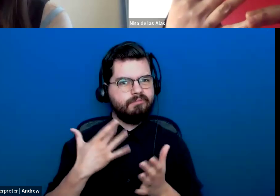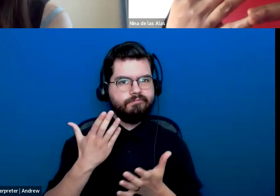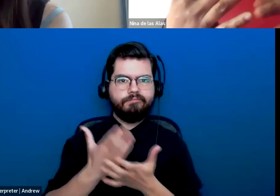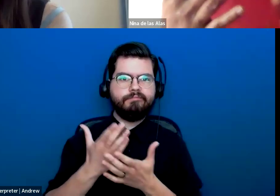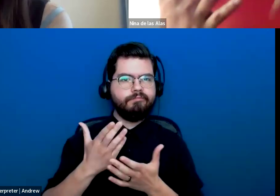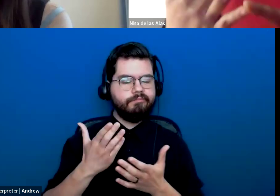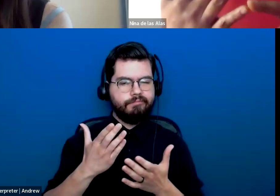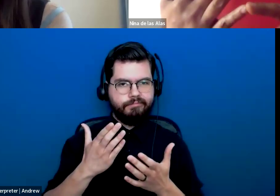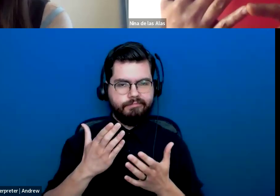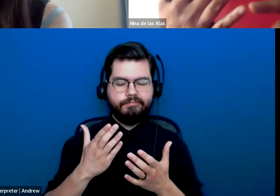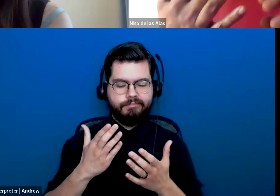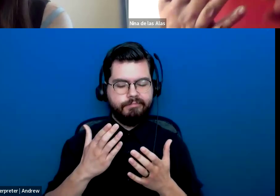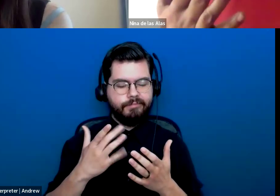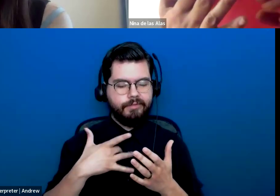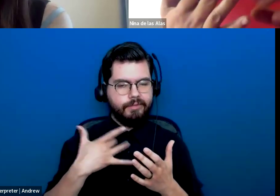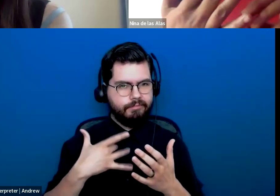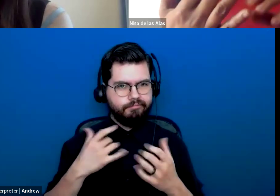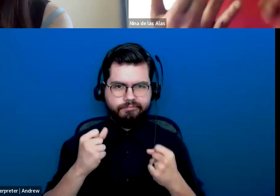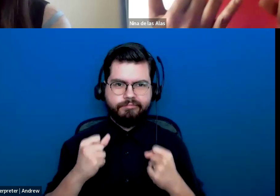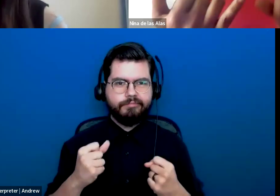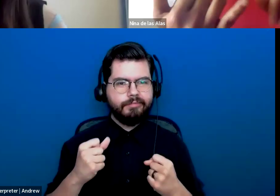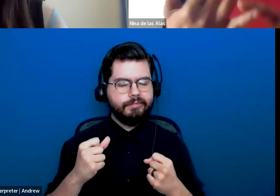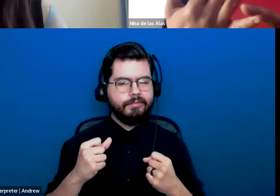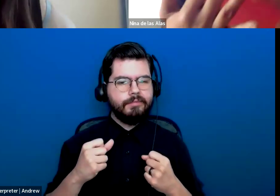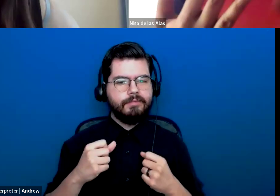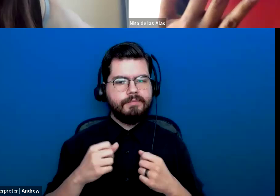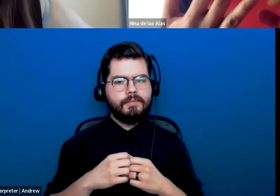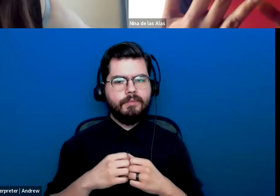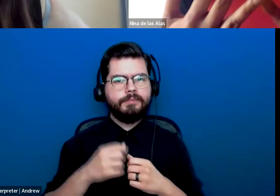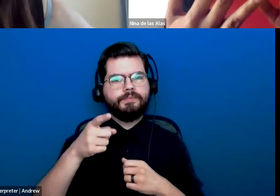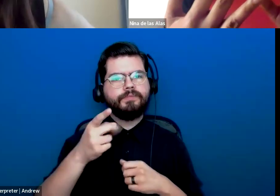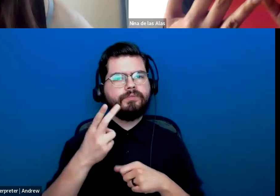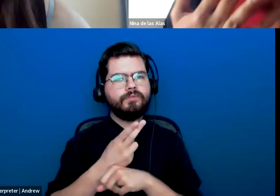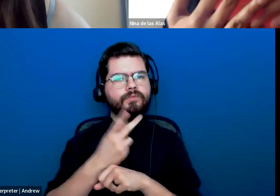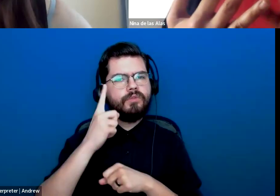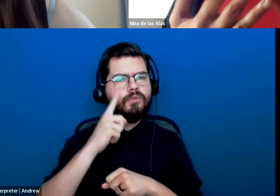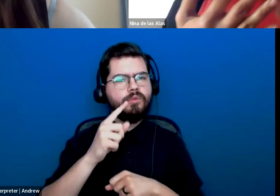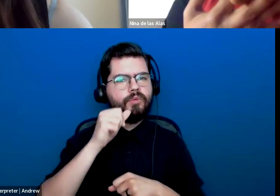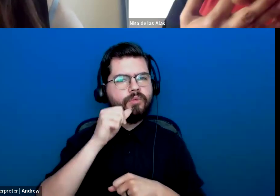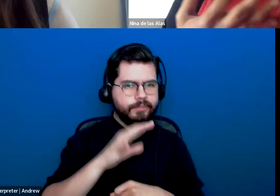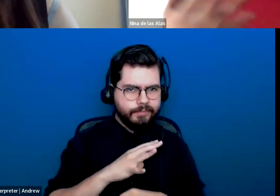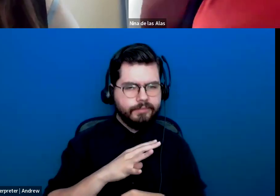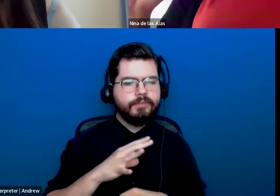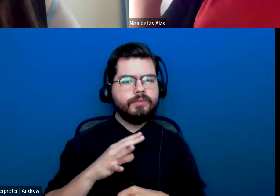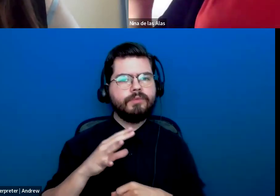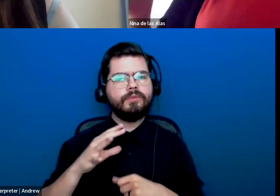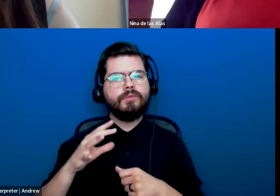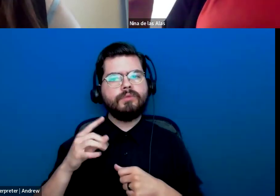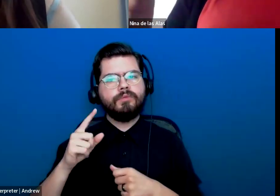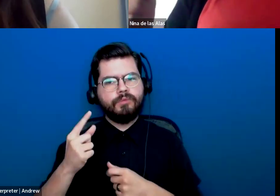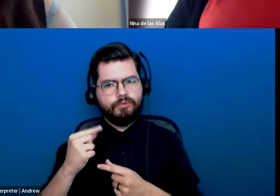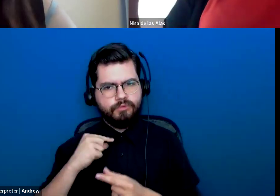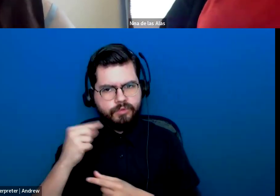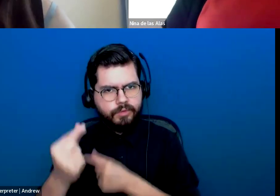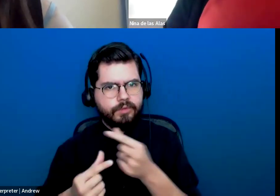it, you've used it for women, first gen,